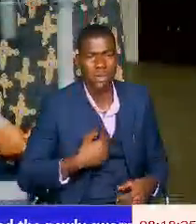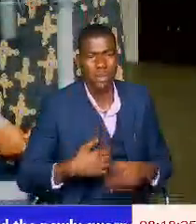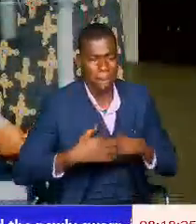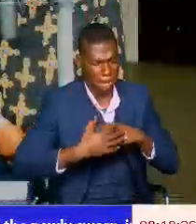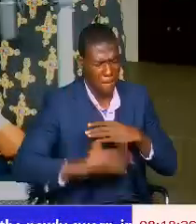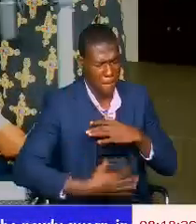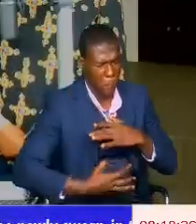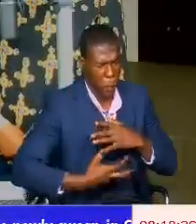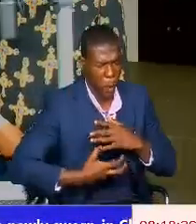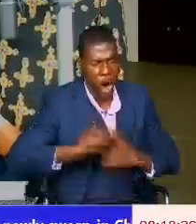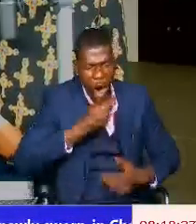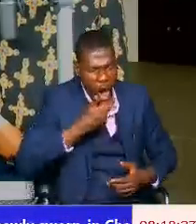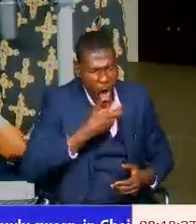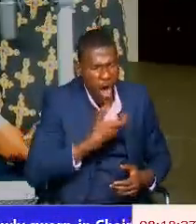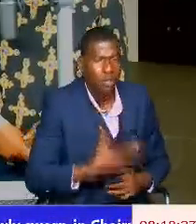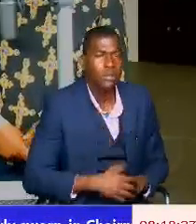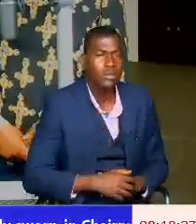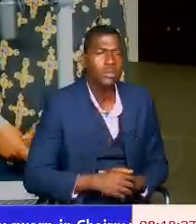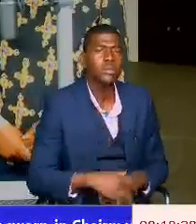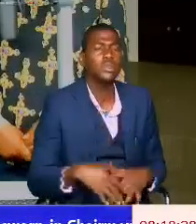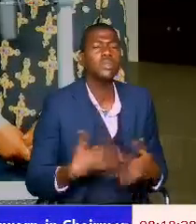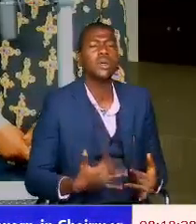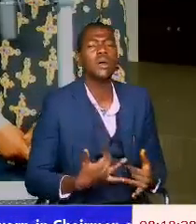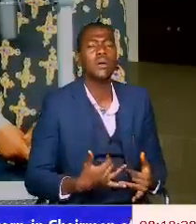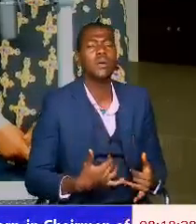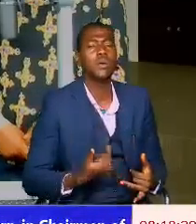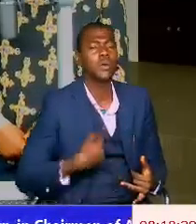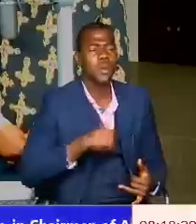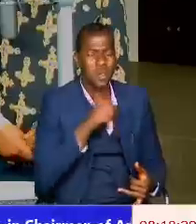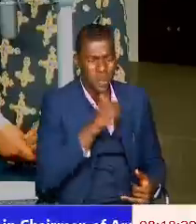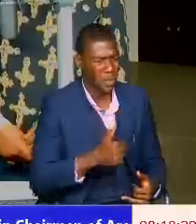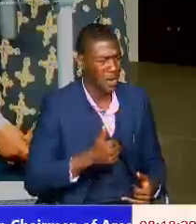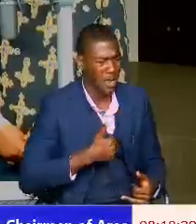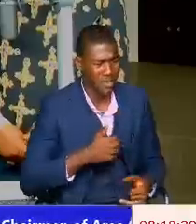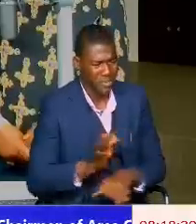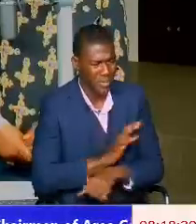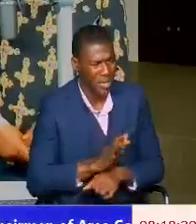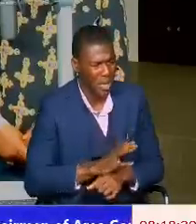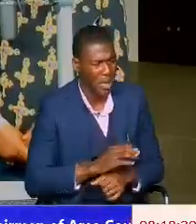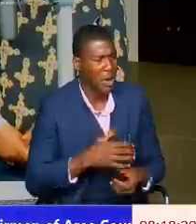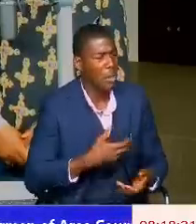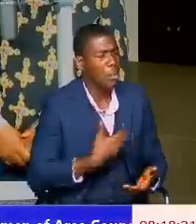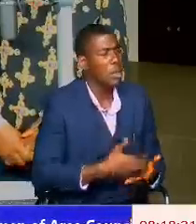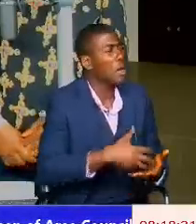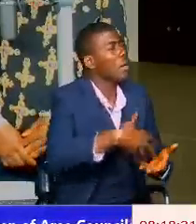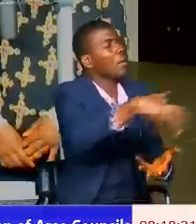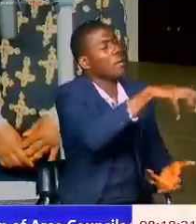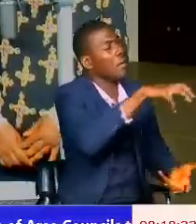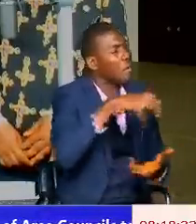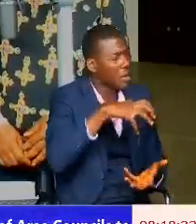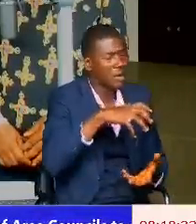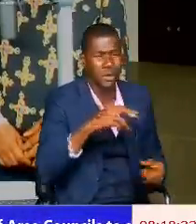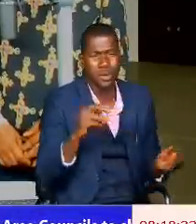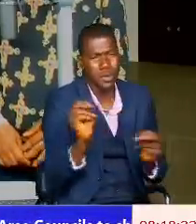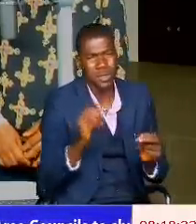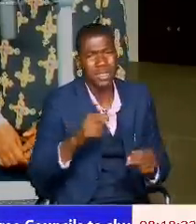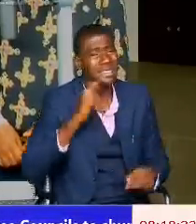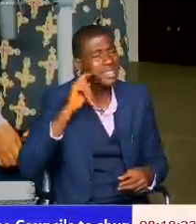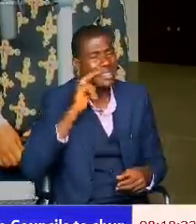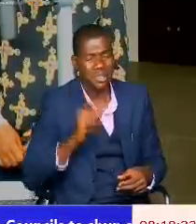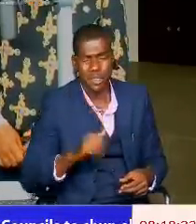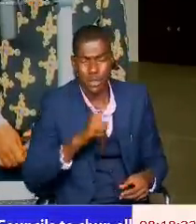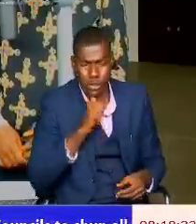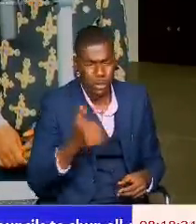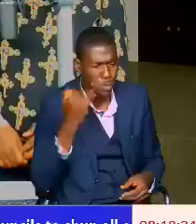hot. We don't have any business borrowing money. Nigeria is not supposed to be poor at all. We